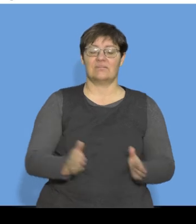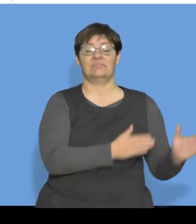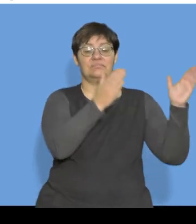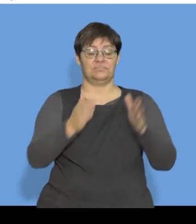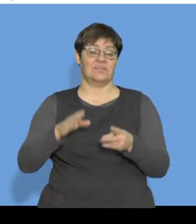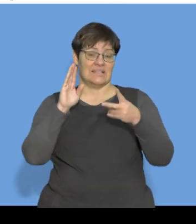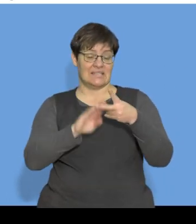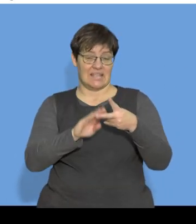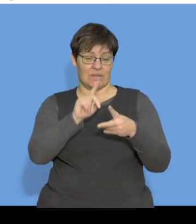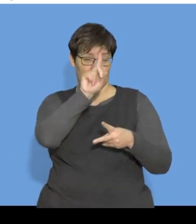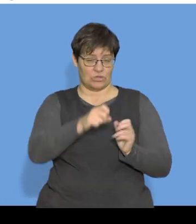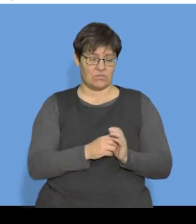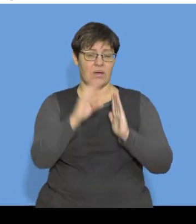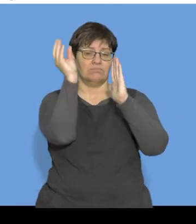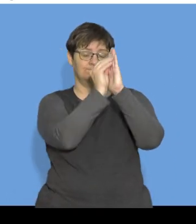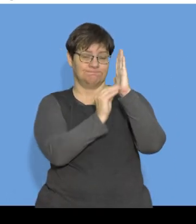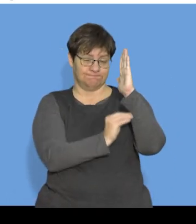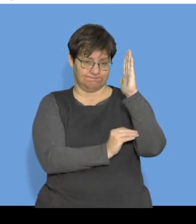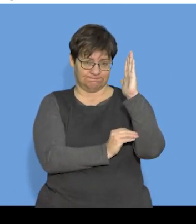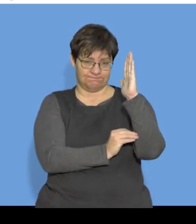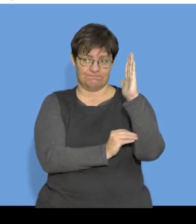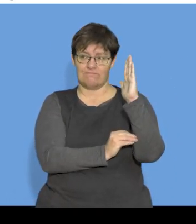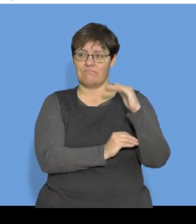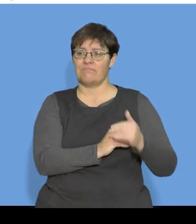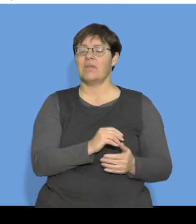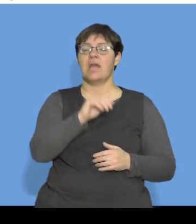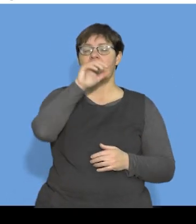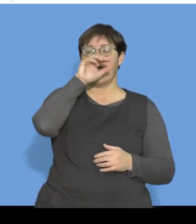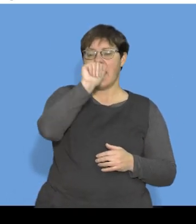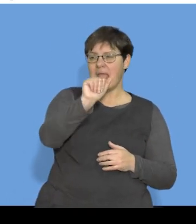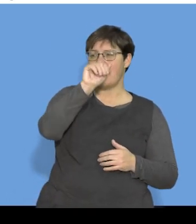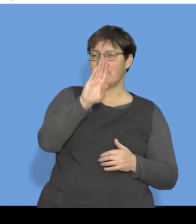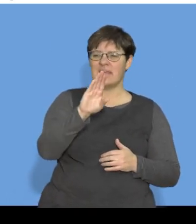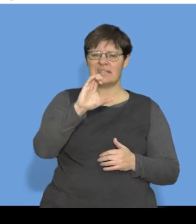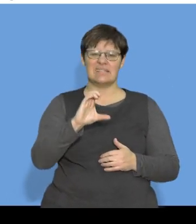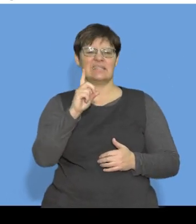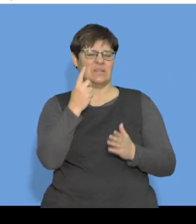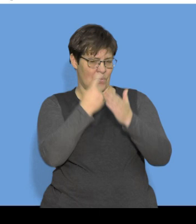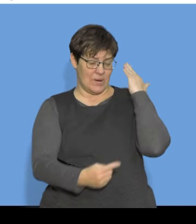we move to the second question. You write down letters only